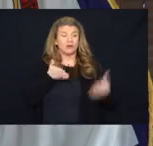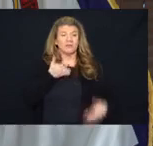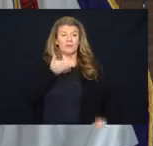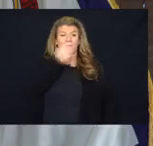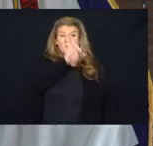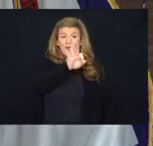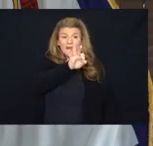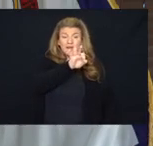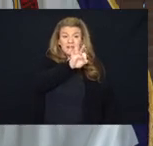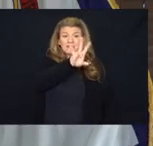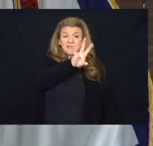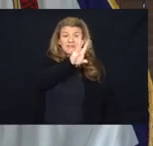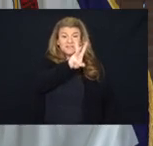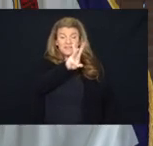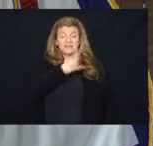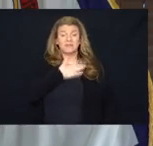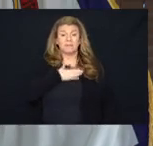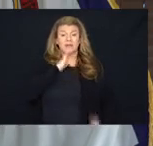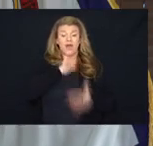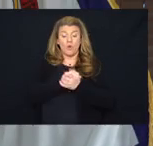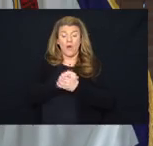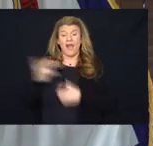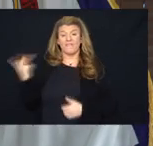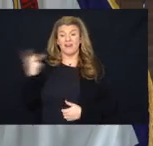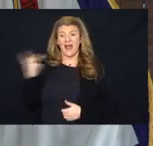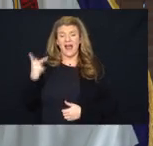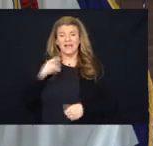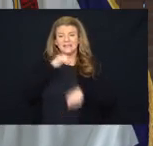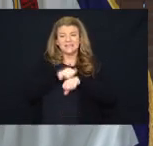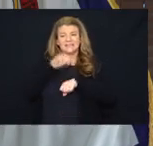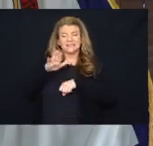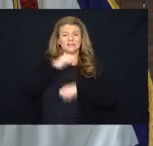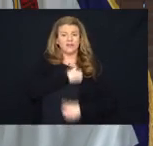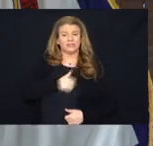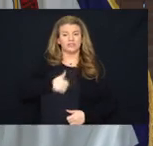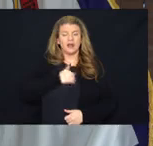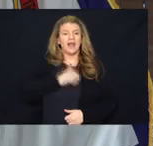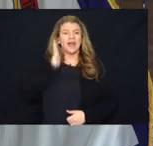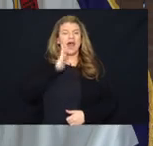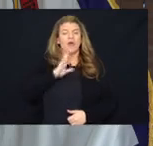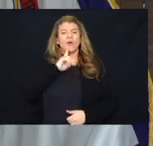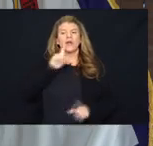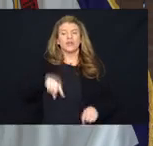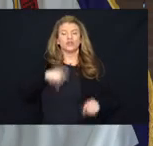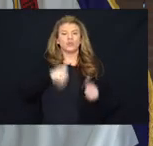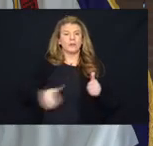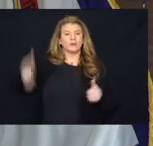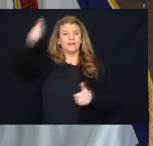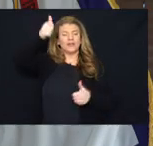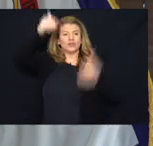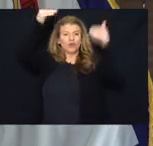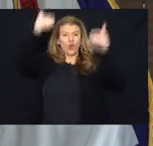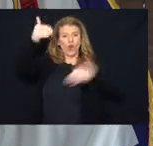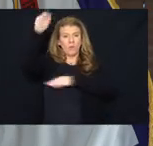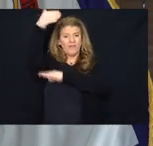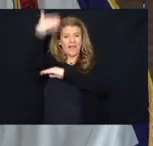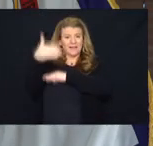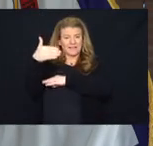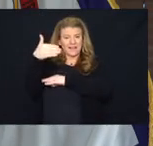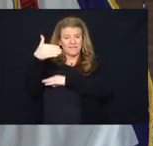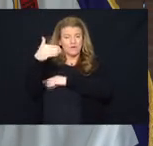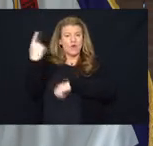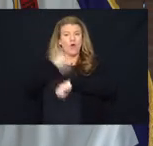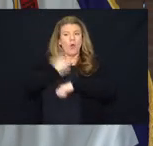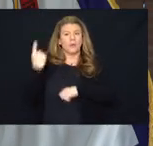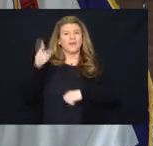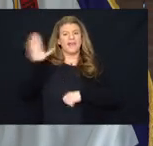1976. Kathy and I surely send out our condolences, and I will issue a proclamation to lower the flags to half staff on the